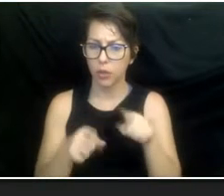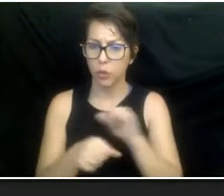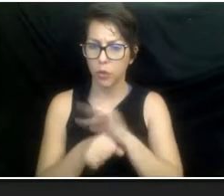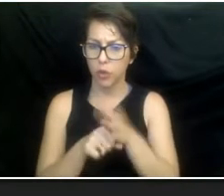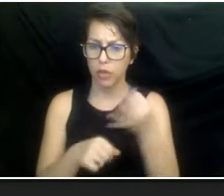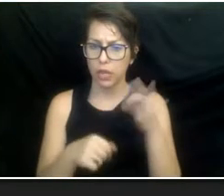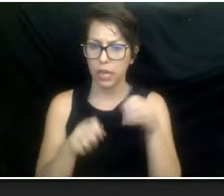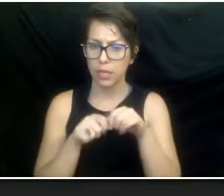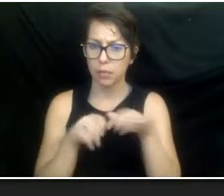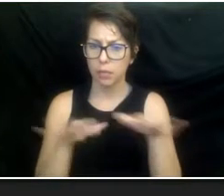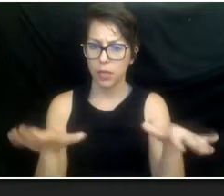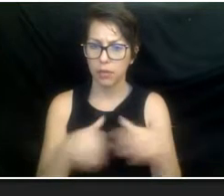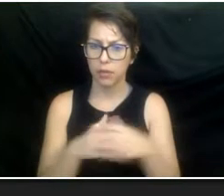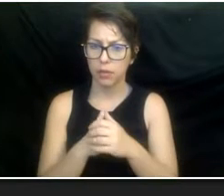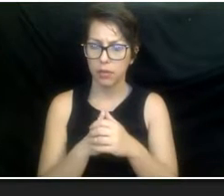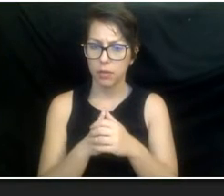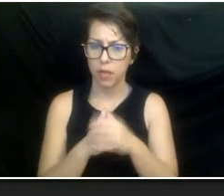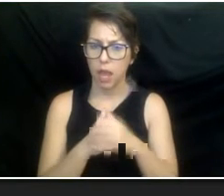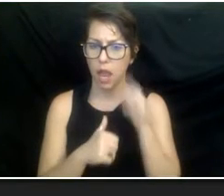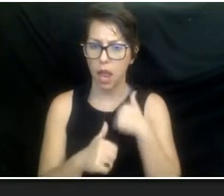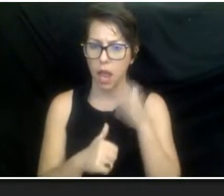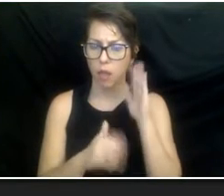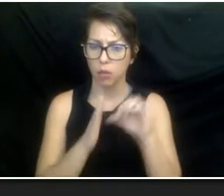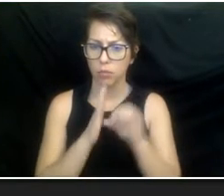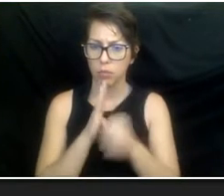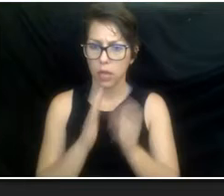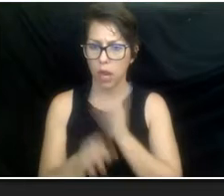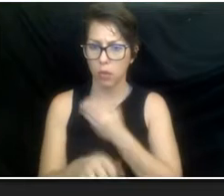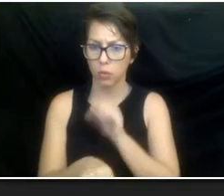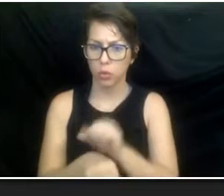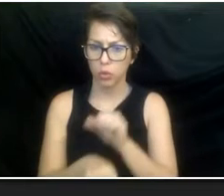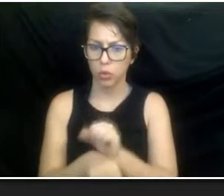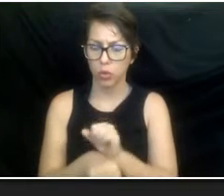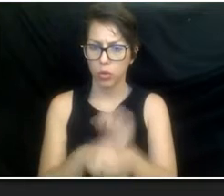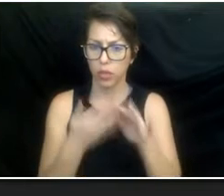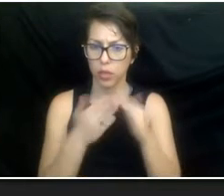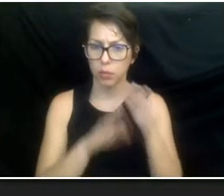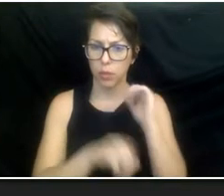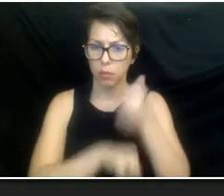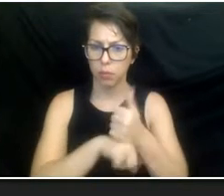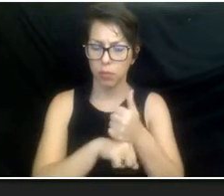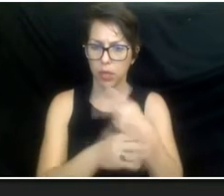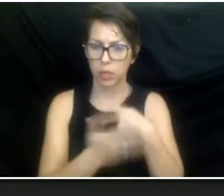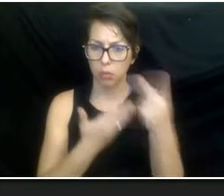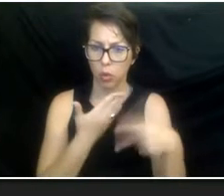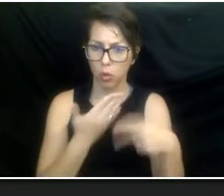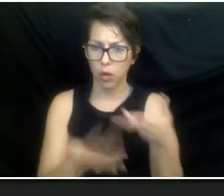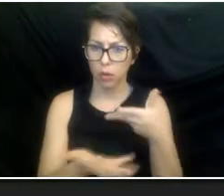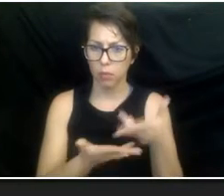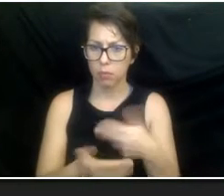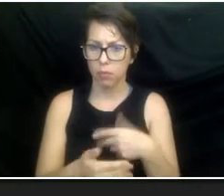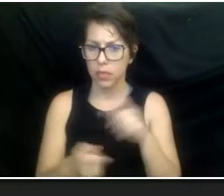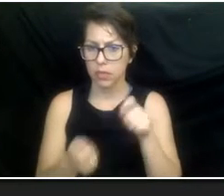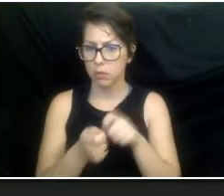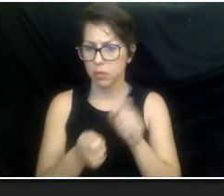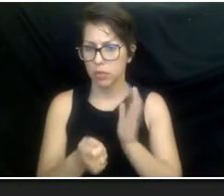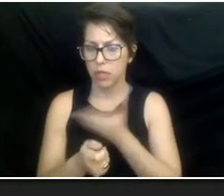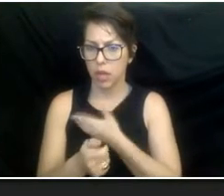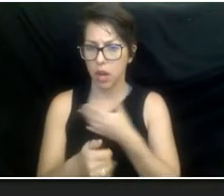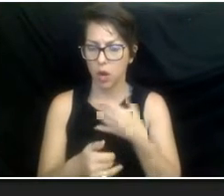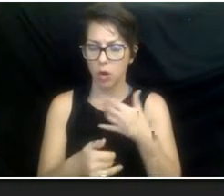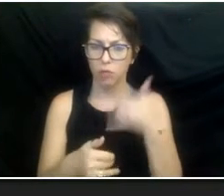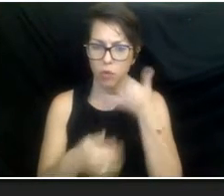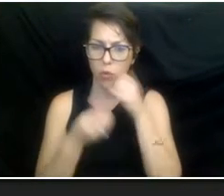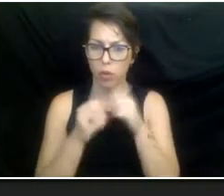Asian and immigrant communi formed back in 1982 our helpline continues to be at the front line being the